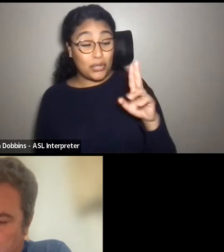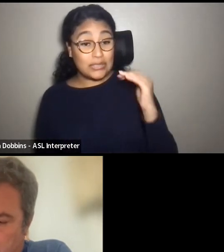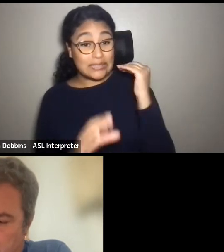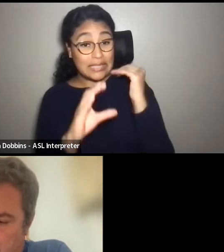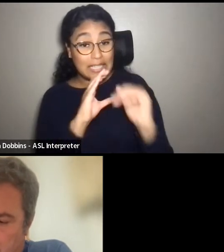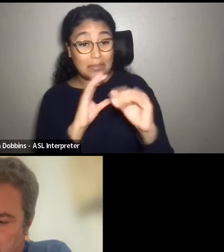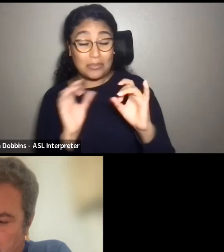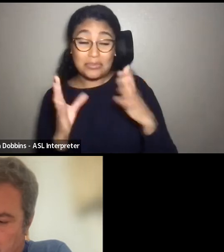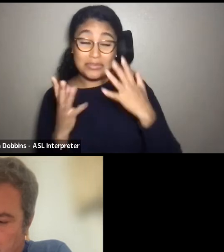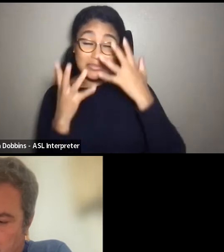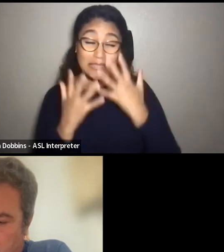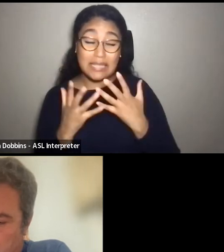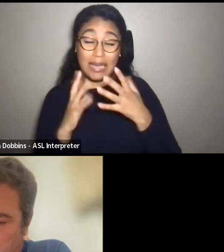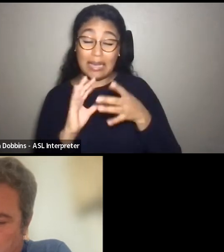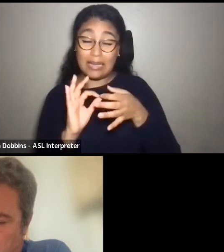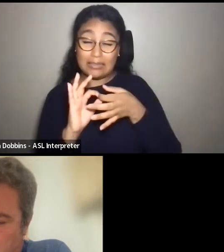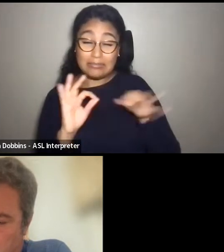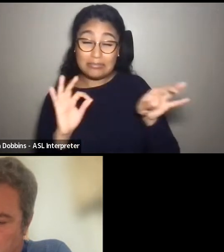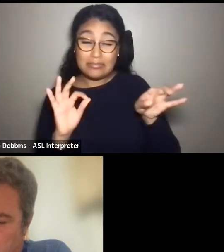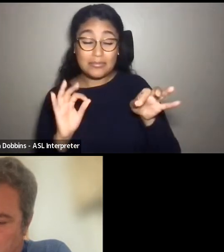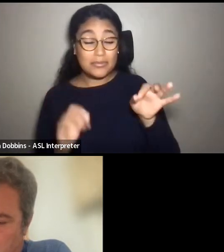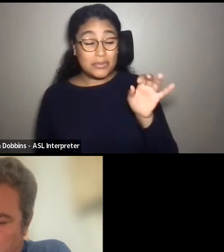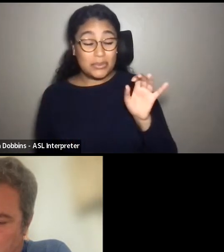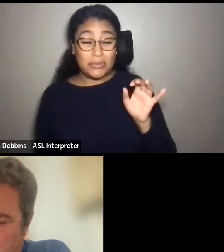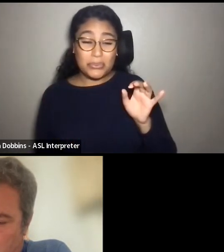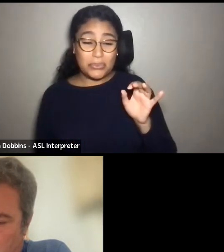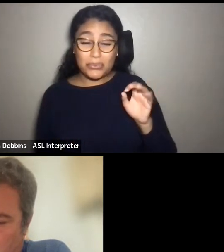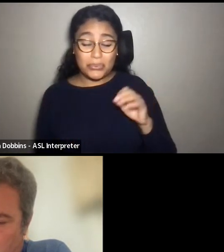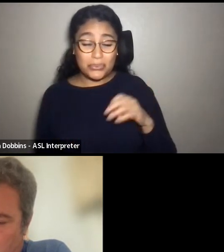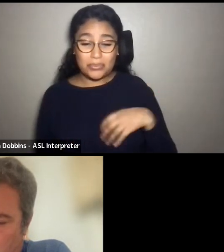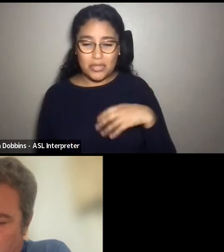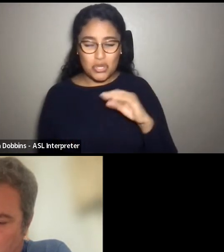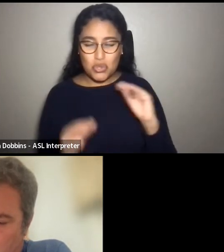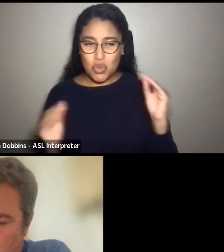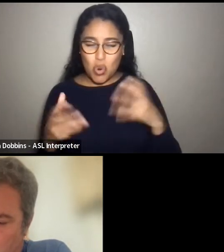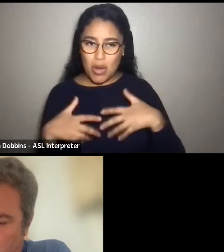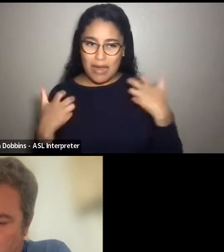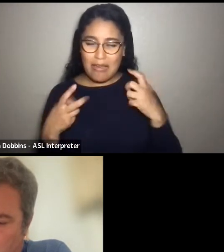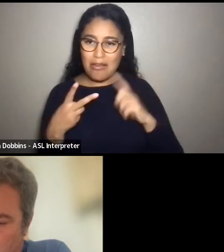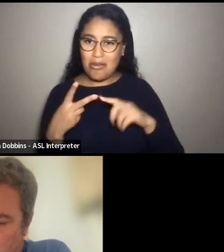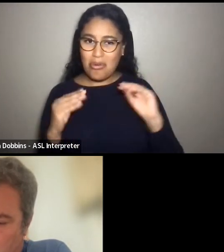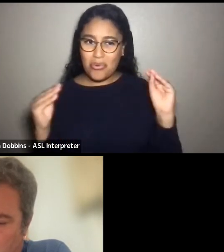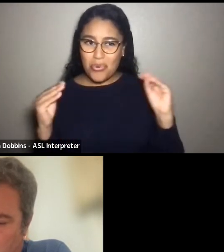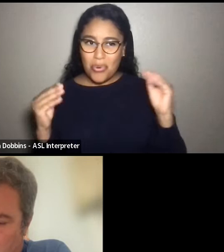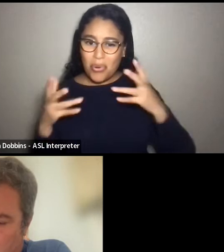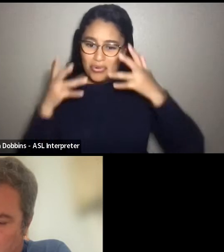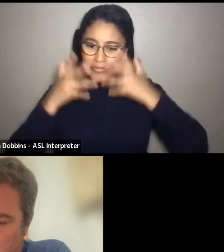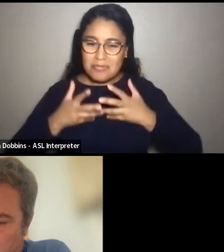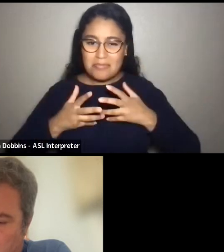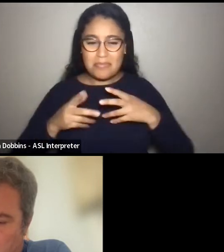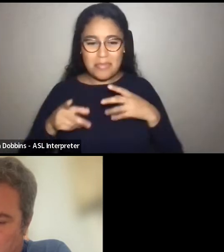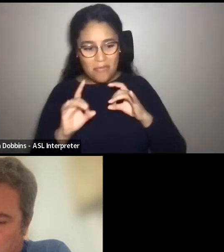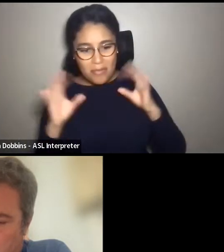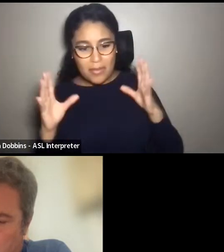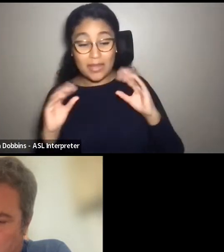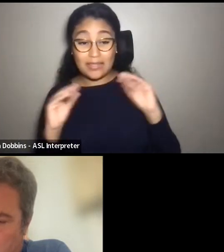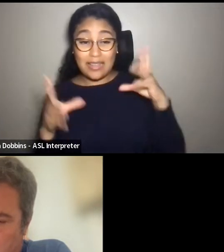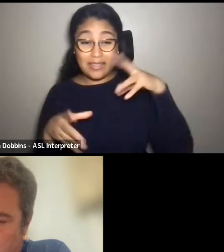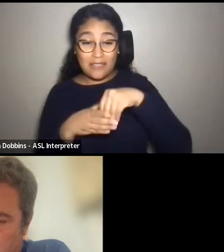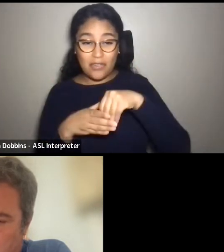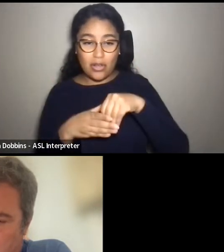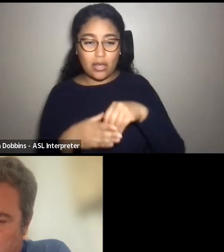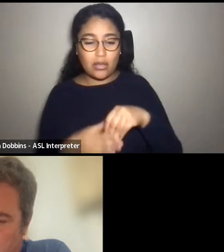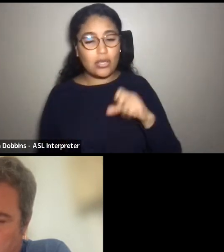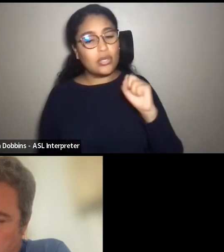sadly inaccurate statement. It lacked the anger, horror, and anguish that it should have. So our kids don't know that they